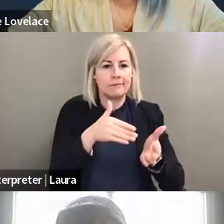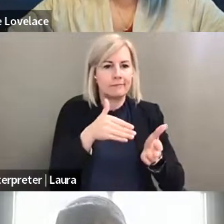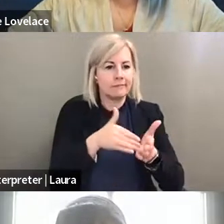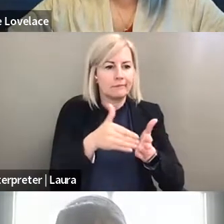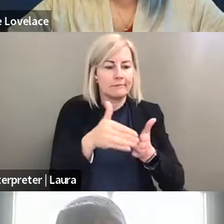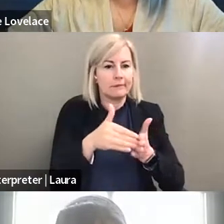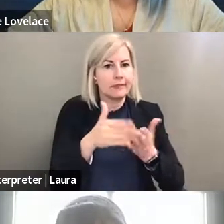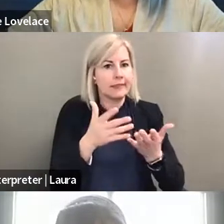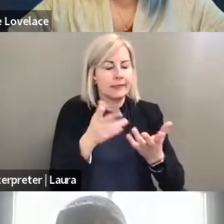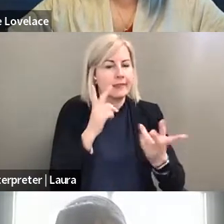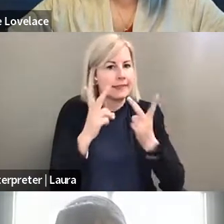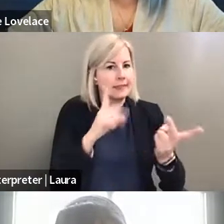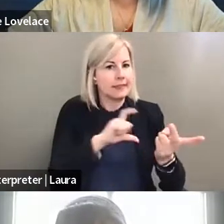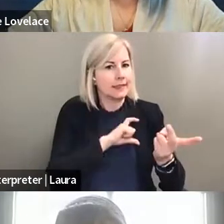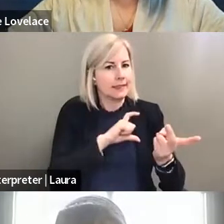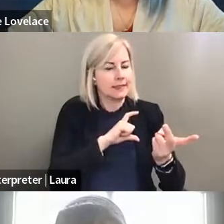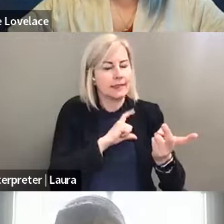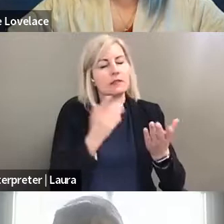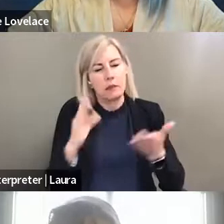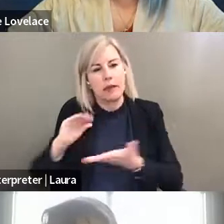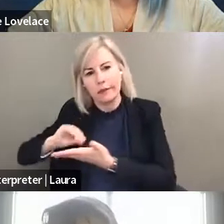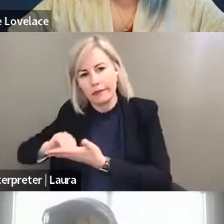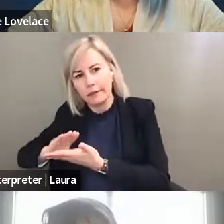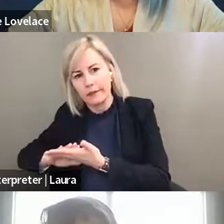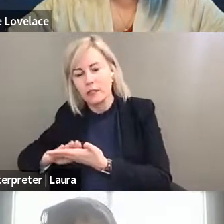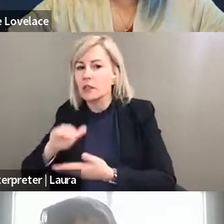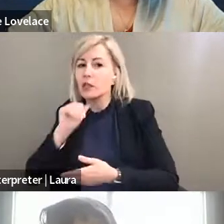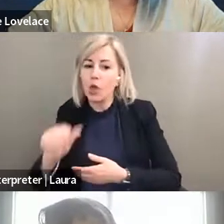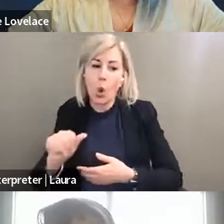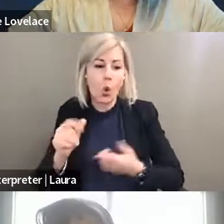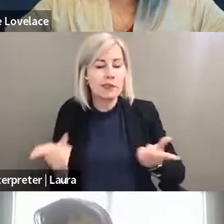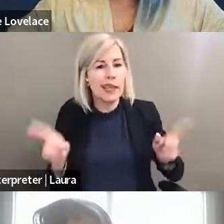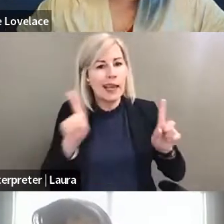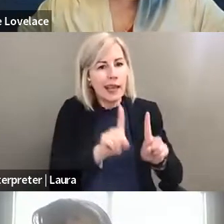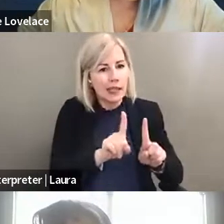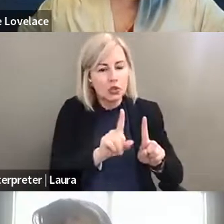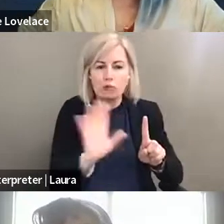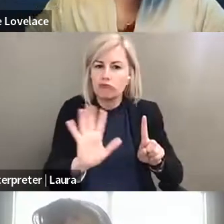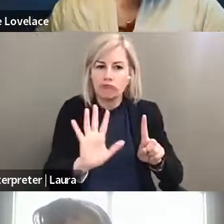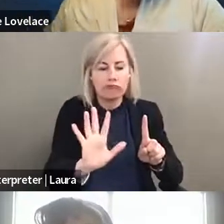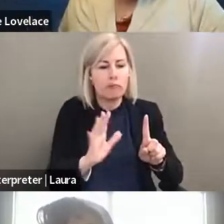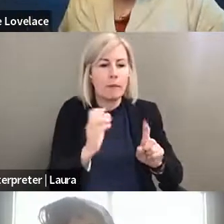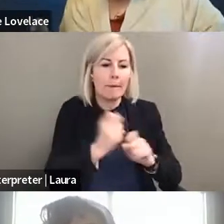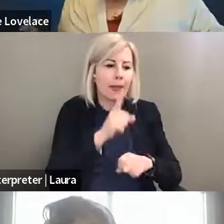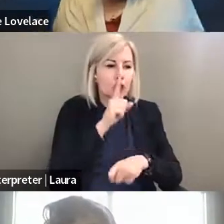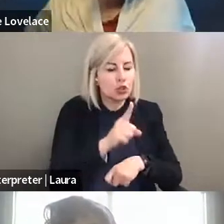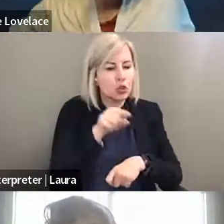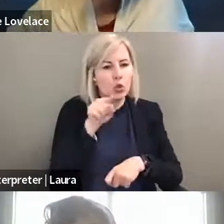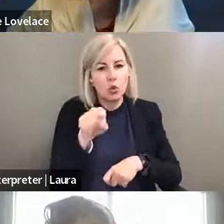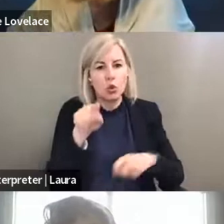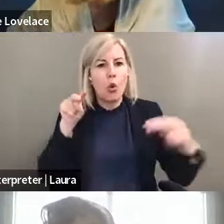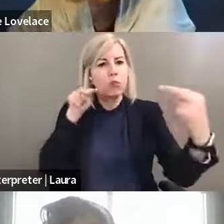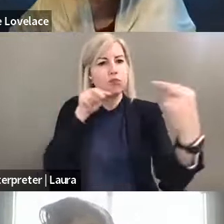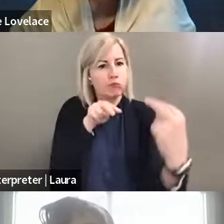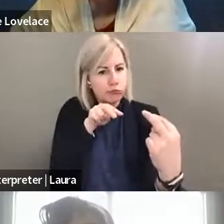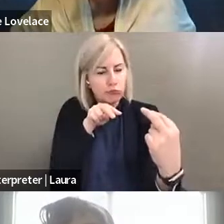contact with the law, they might make note that don't stand next to this person, make sure that you look at them,